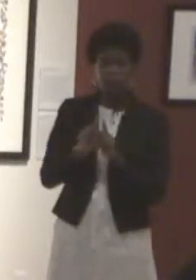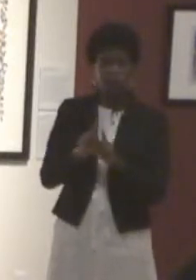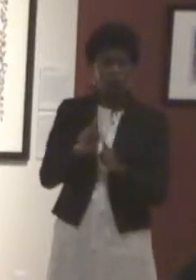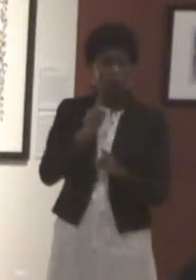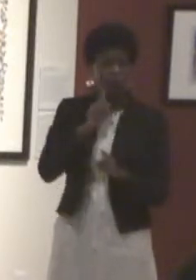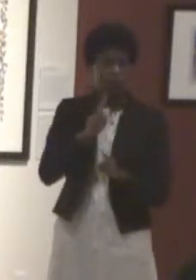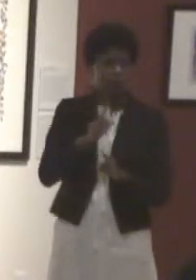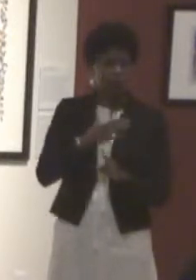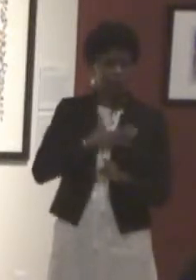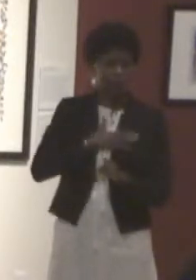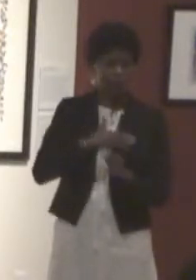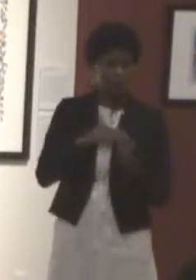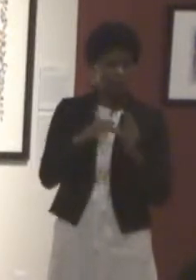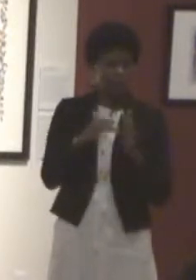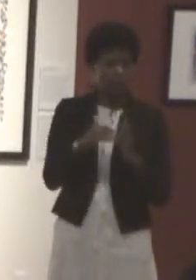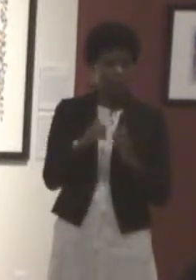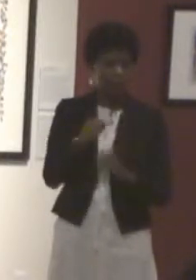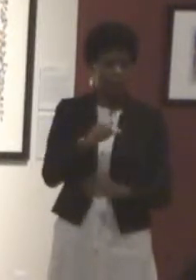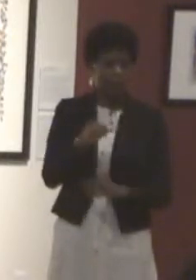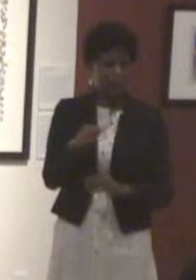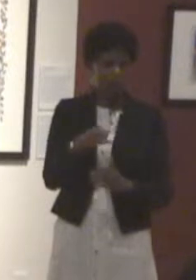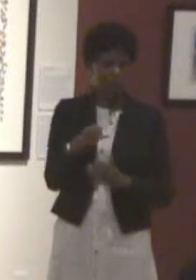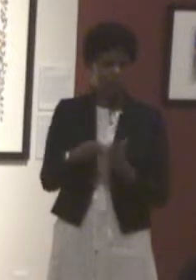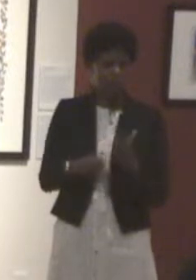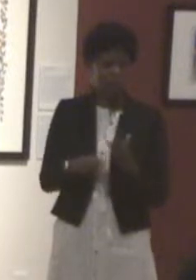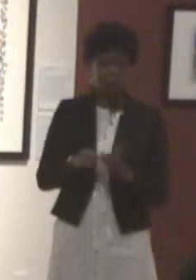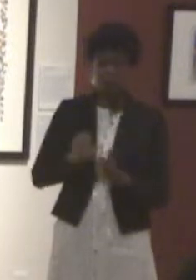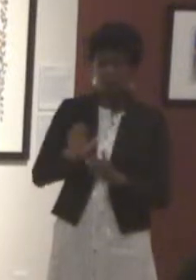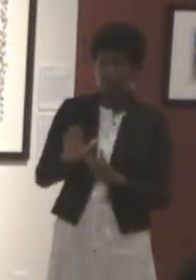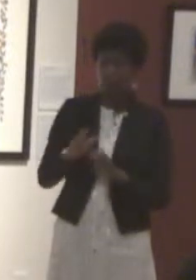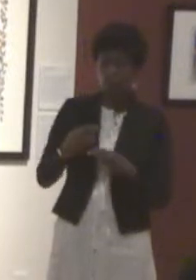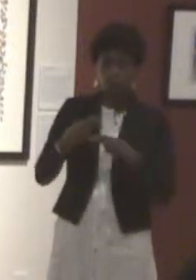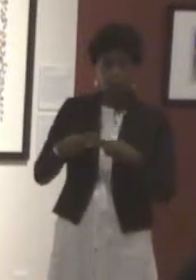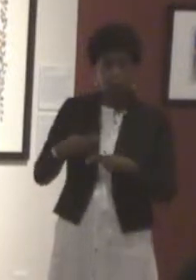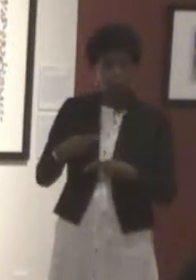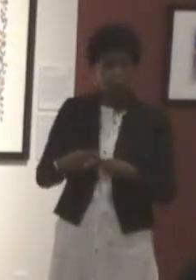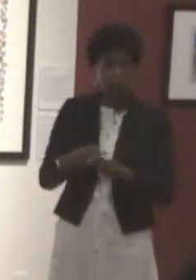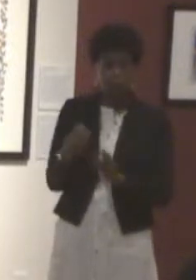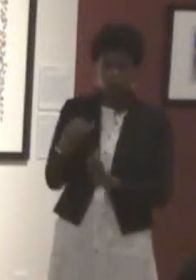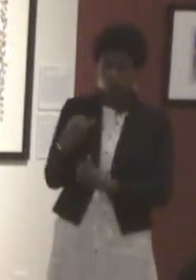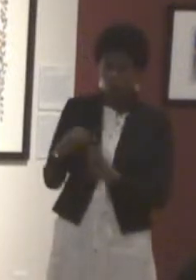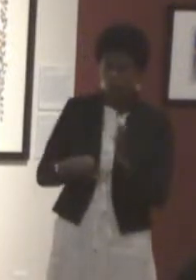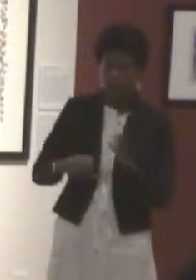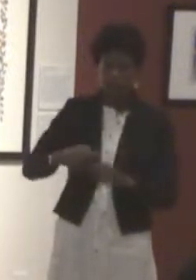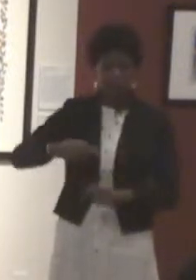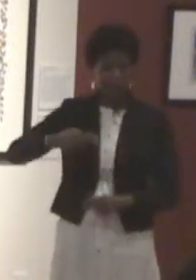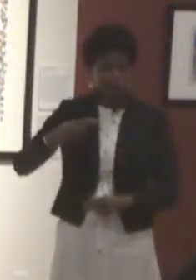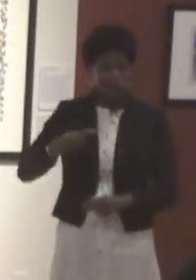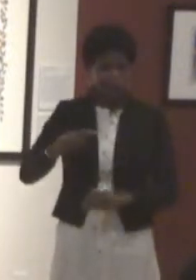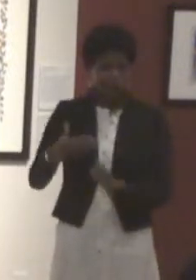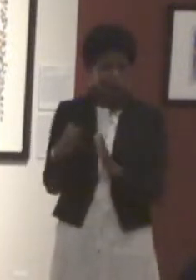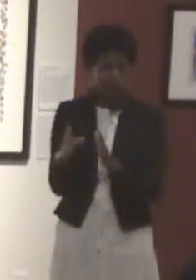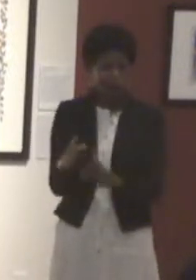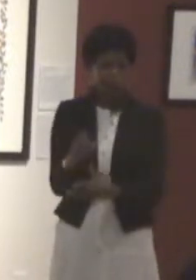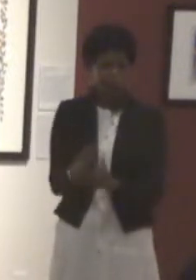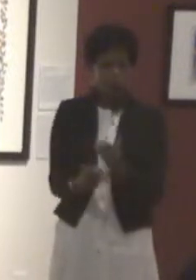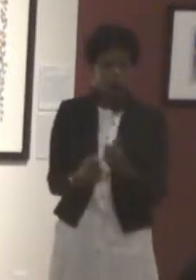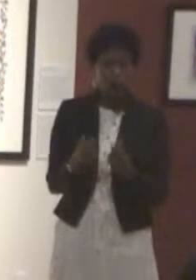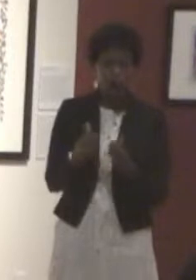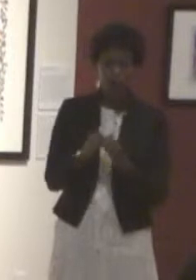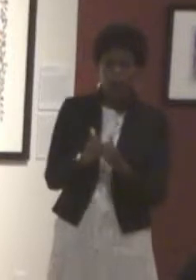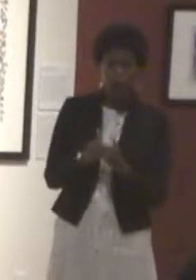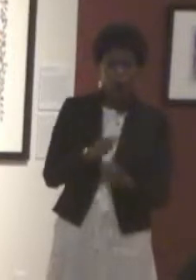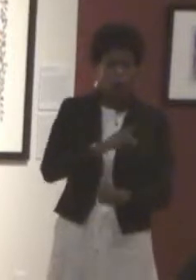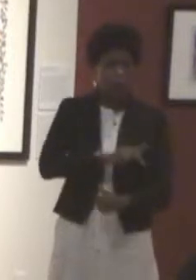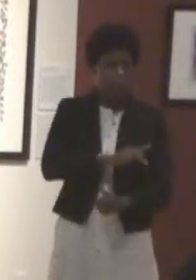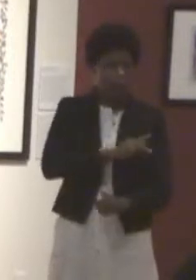African American art. He made his reputation as both an artist and a historian by blending the